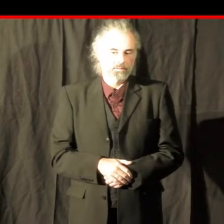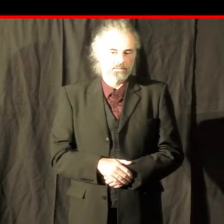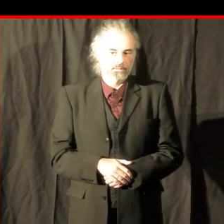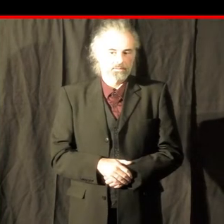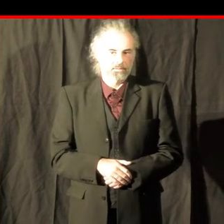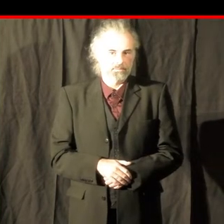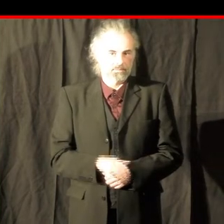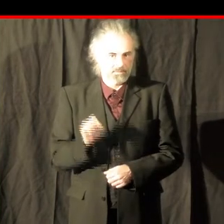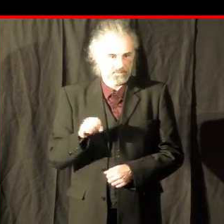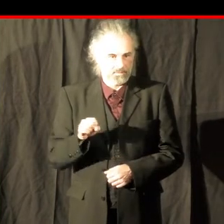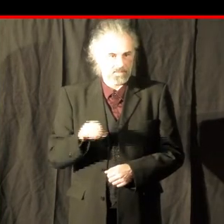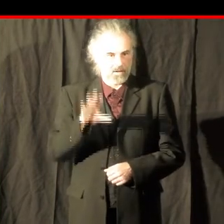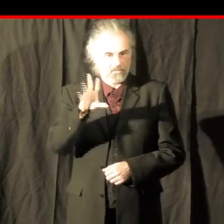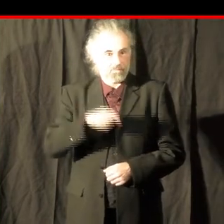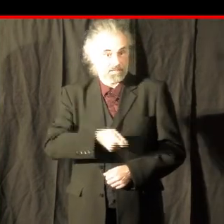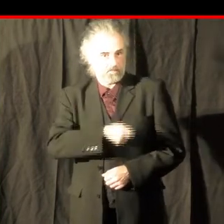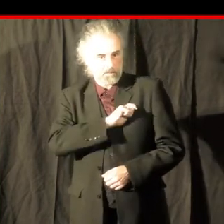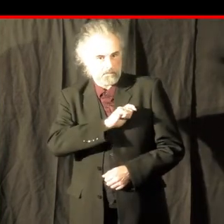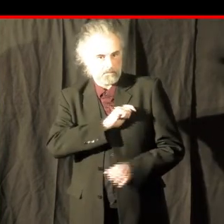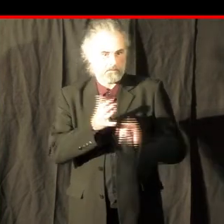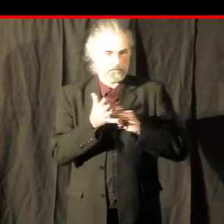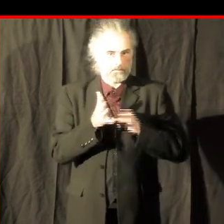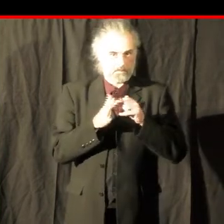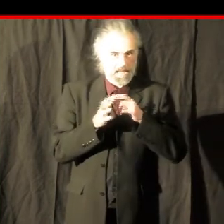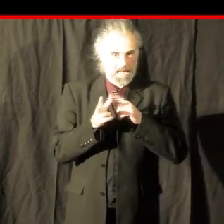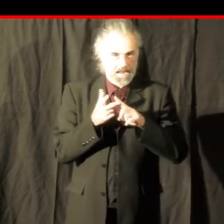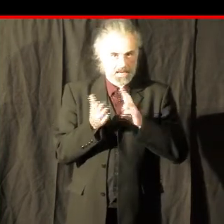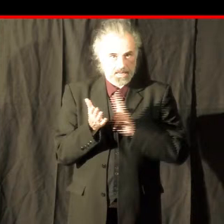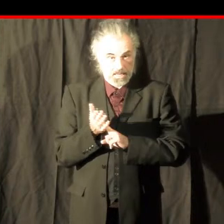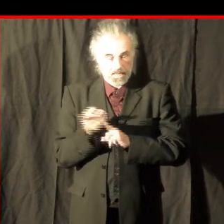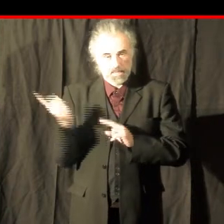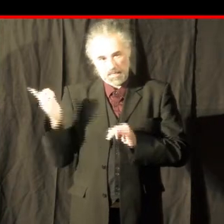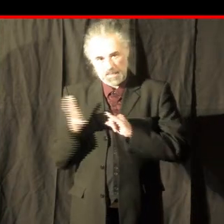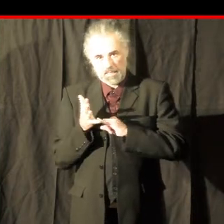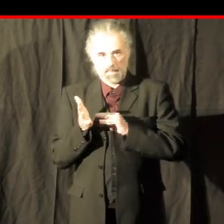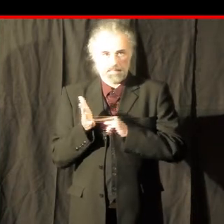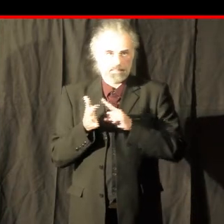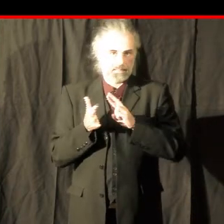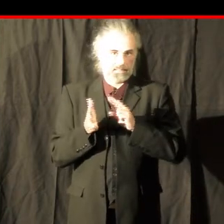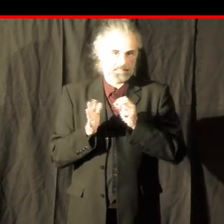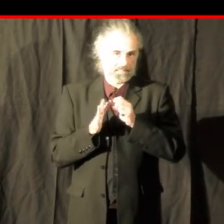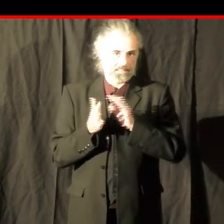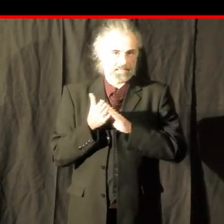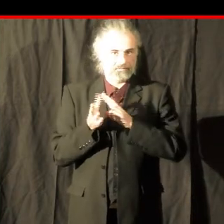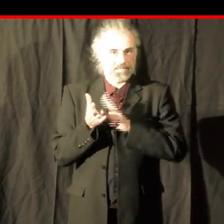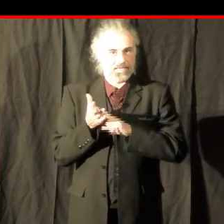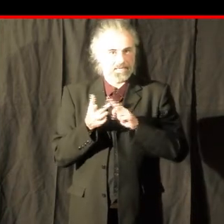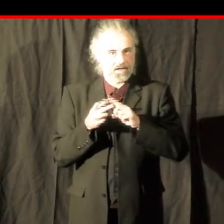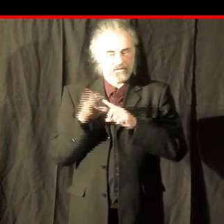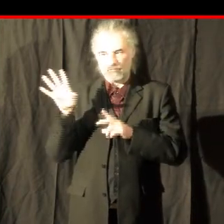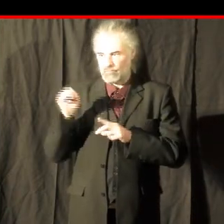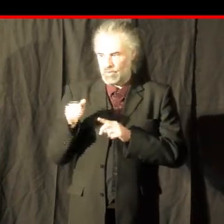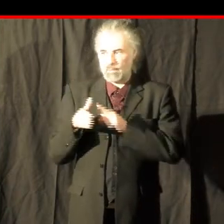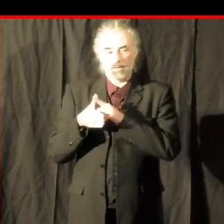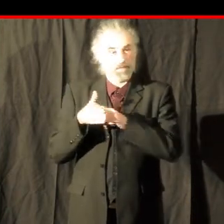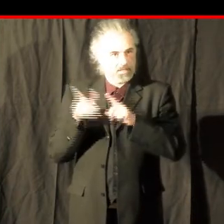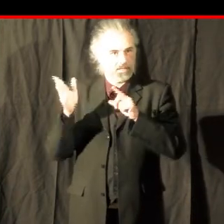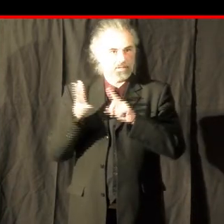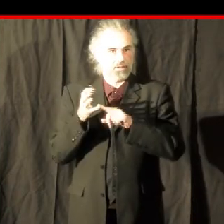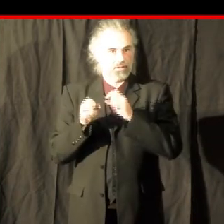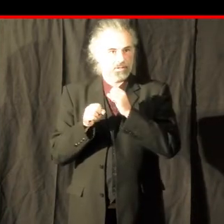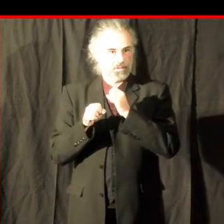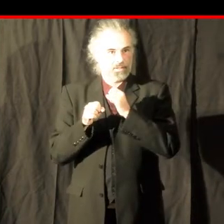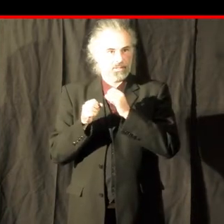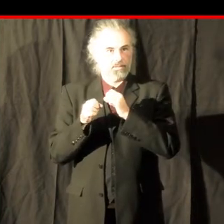It's coming from Spain. We have Stephanie coming to us from Kenya. And Lewis from the United